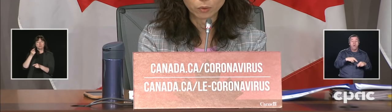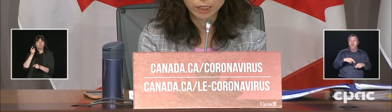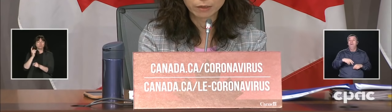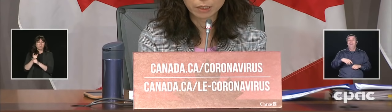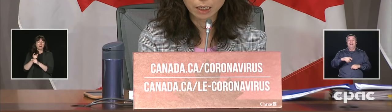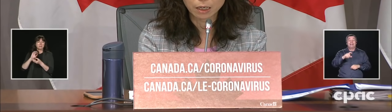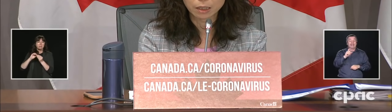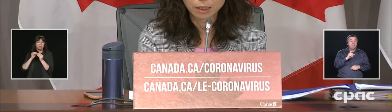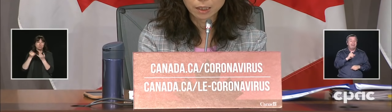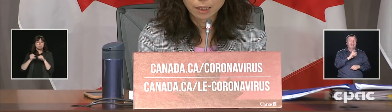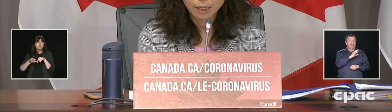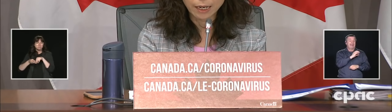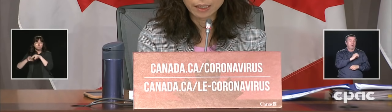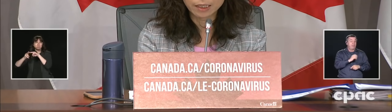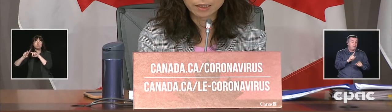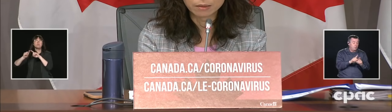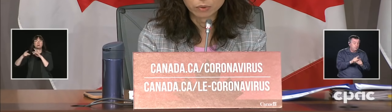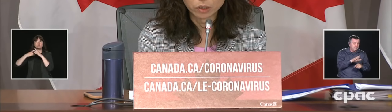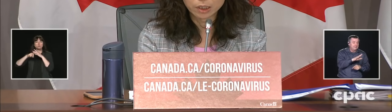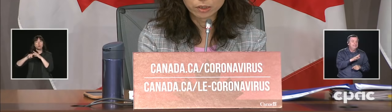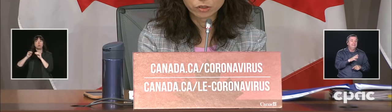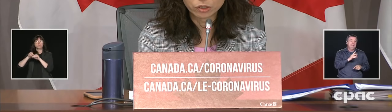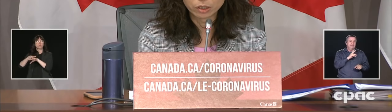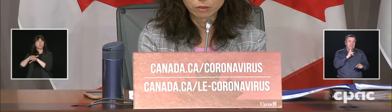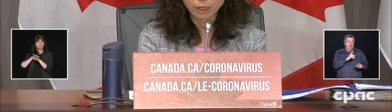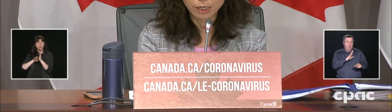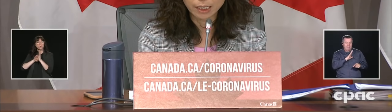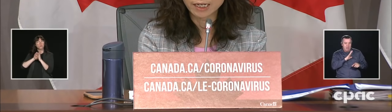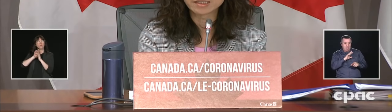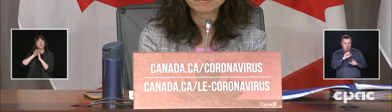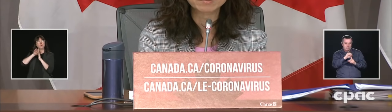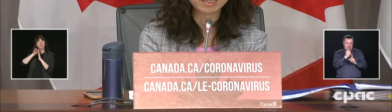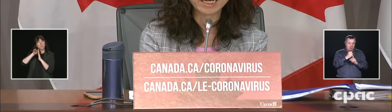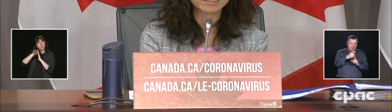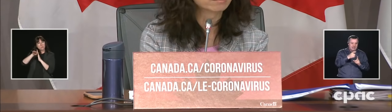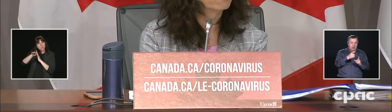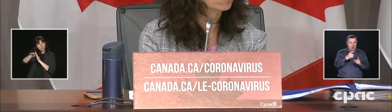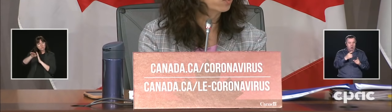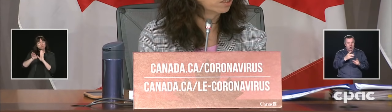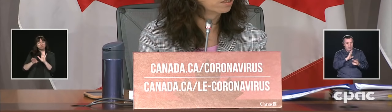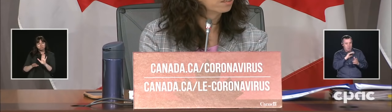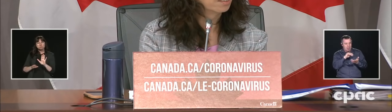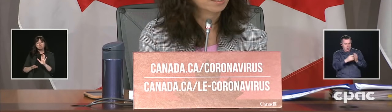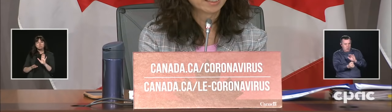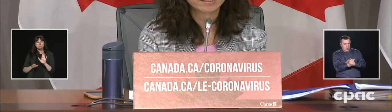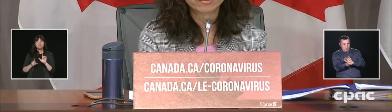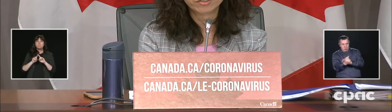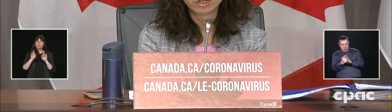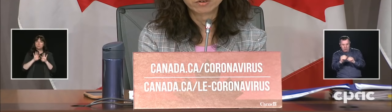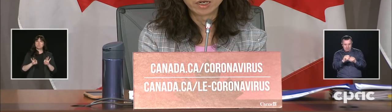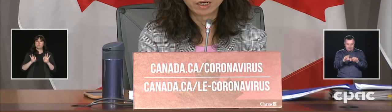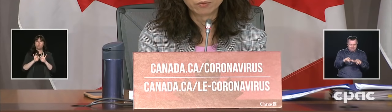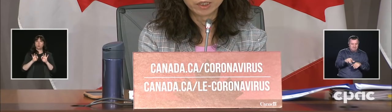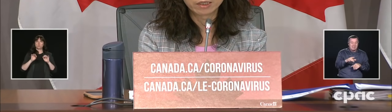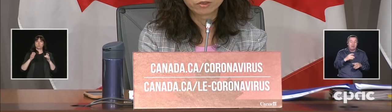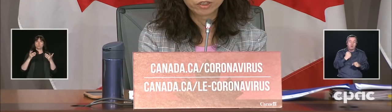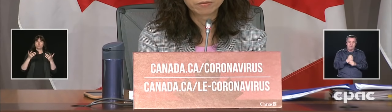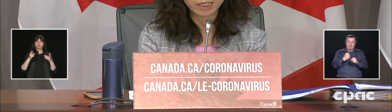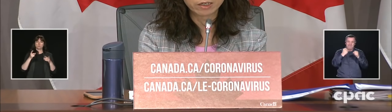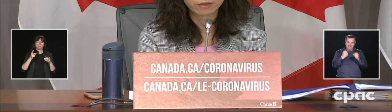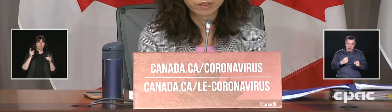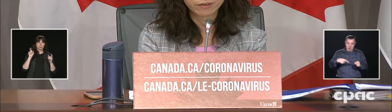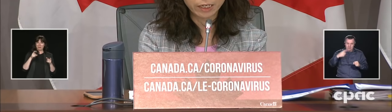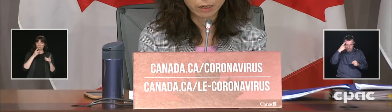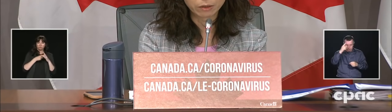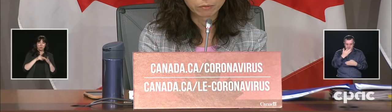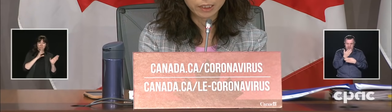are all working really hard. I think it is important to collectively plan forwards. And so with Chief